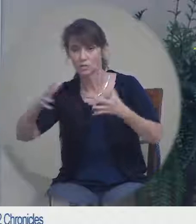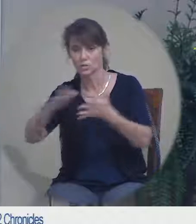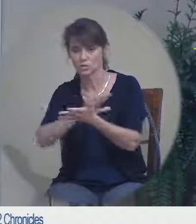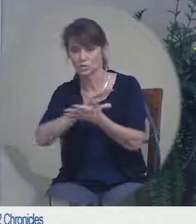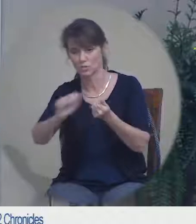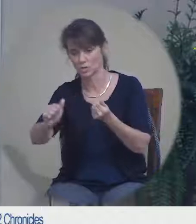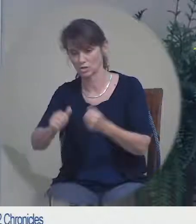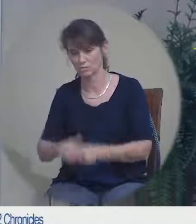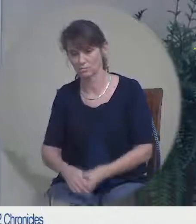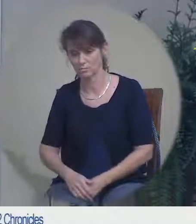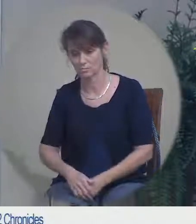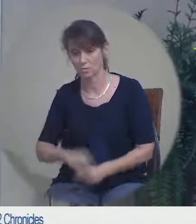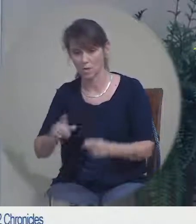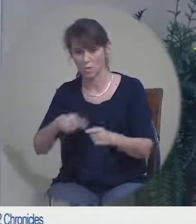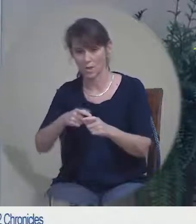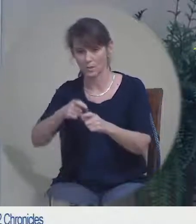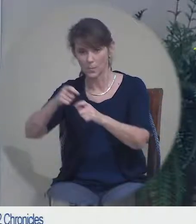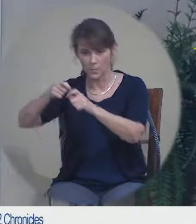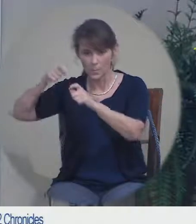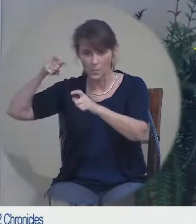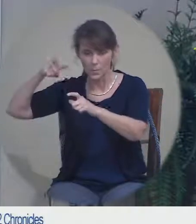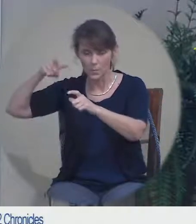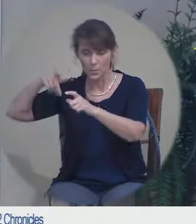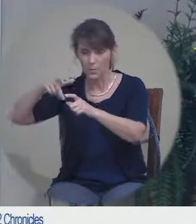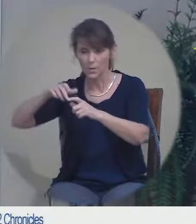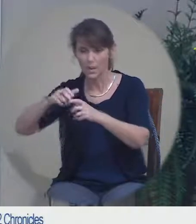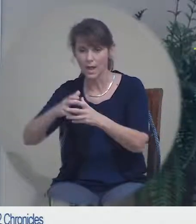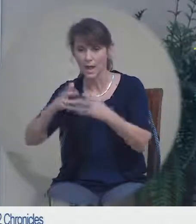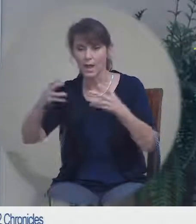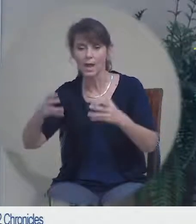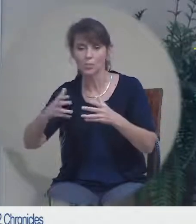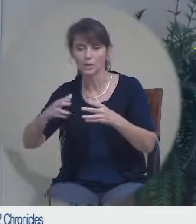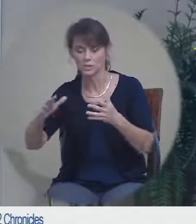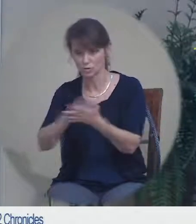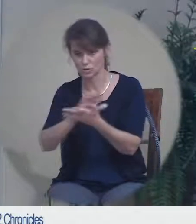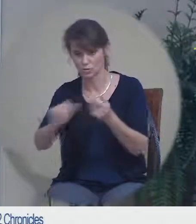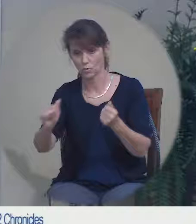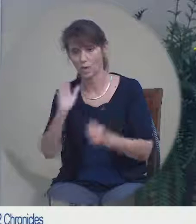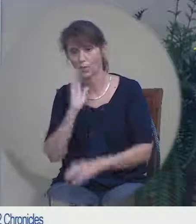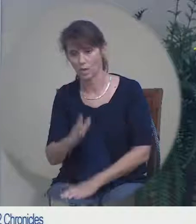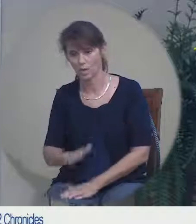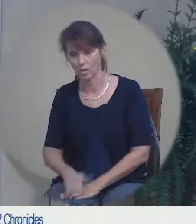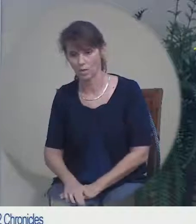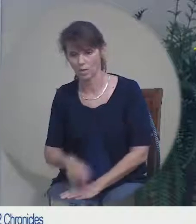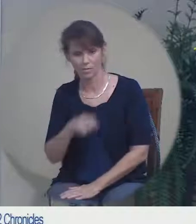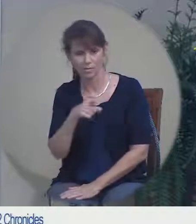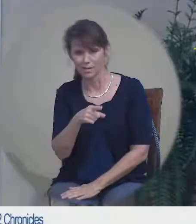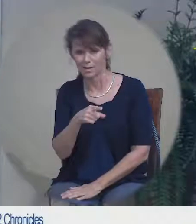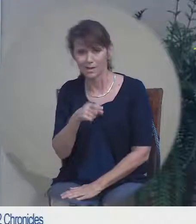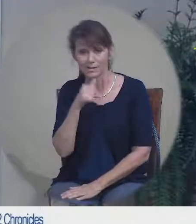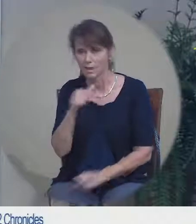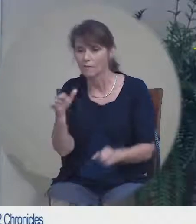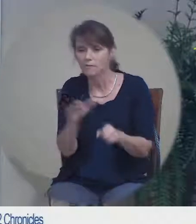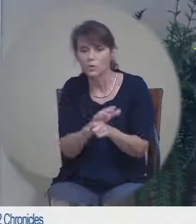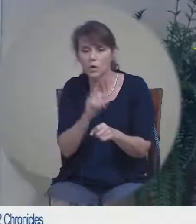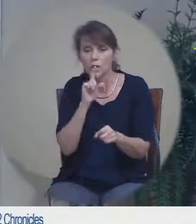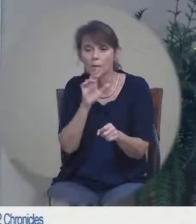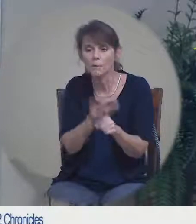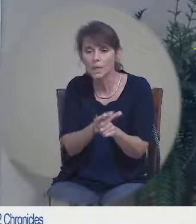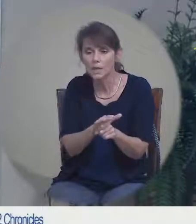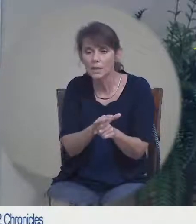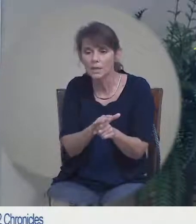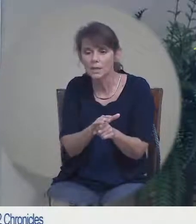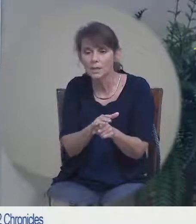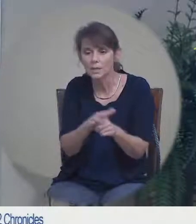So Joash was not committed to fully destroying them, so he only hit it 3 times. If he had hit it